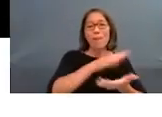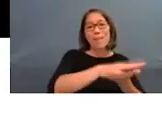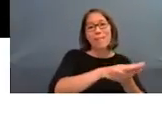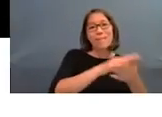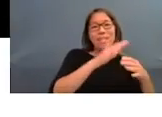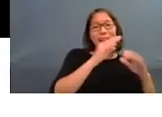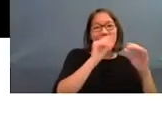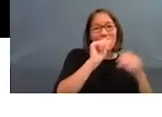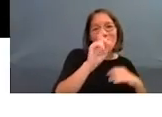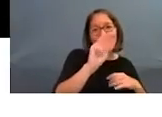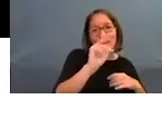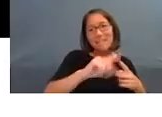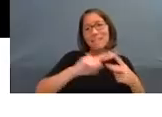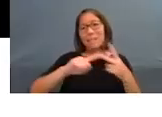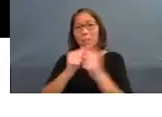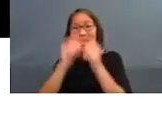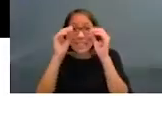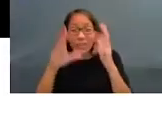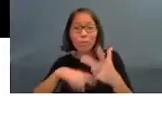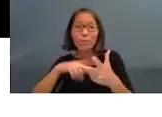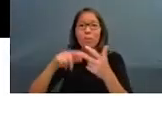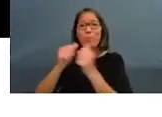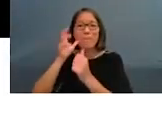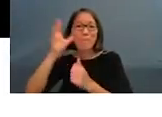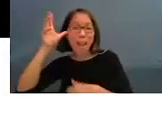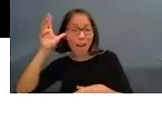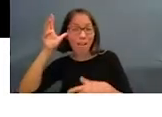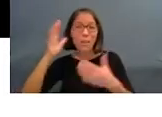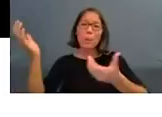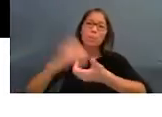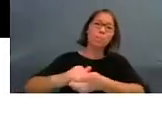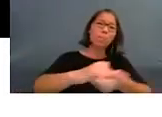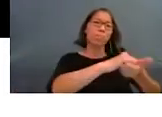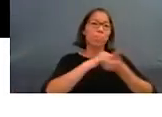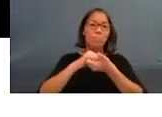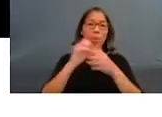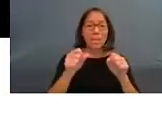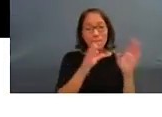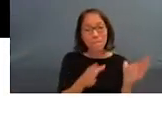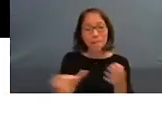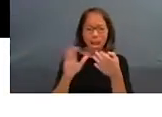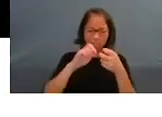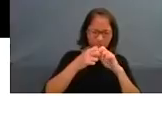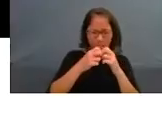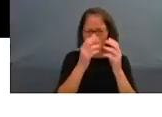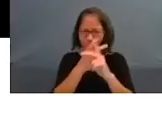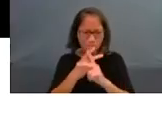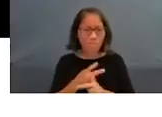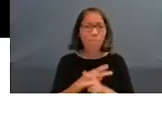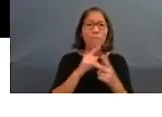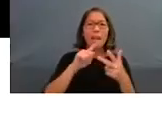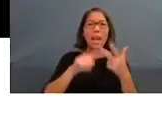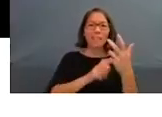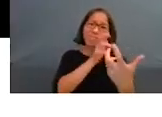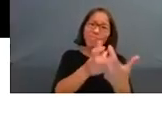with our teachers, and our parents, so that together we can plan, problem solve, and tailor